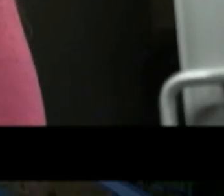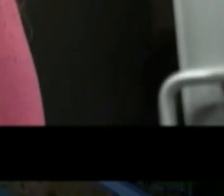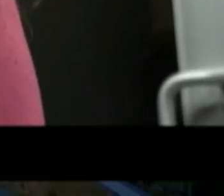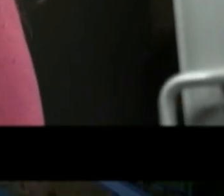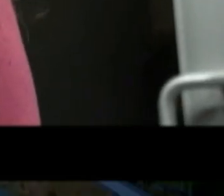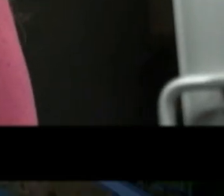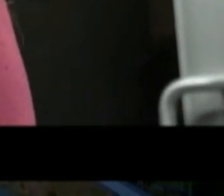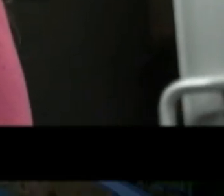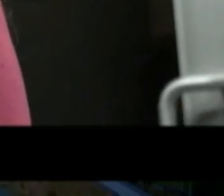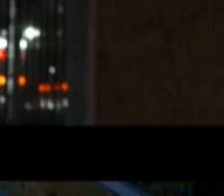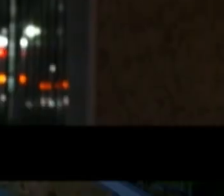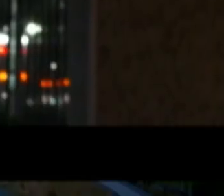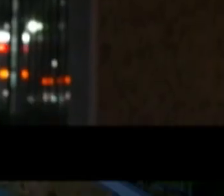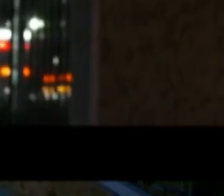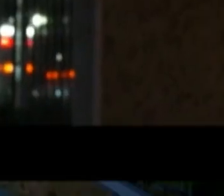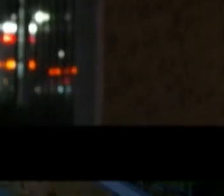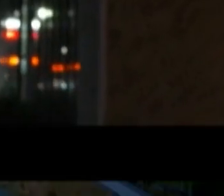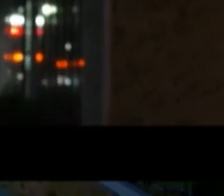tried LostPetsWaco.com?